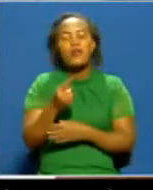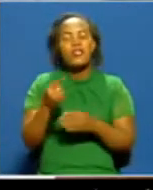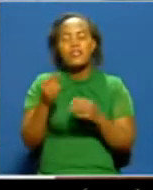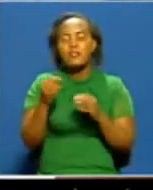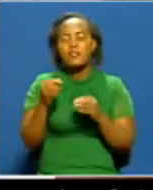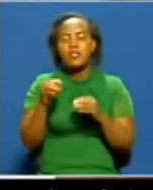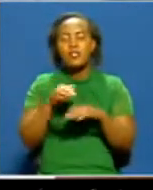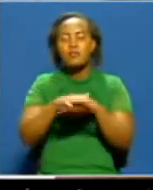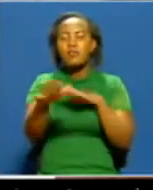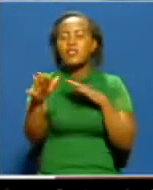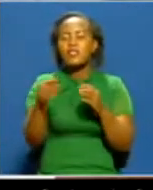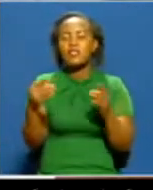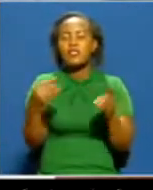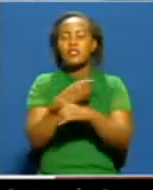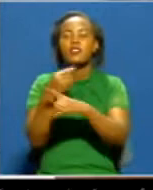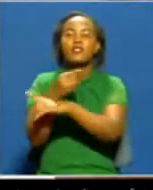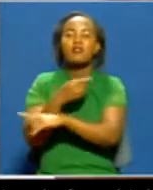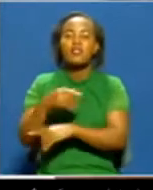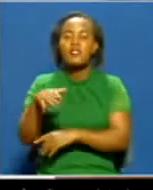situation, and that